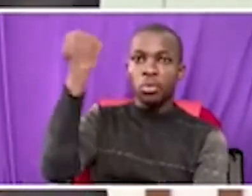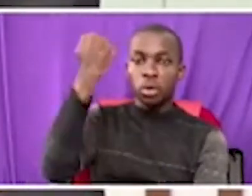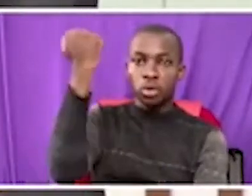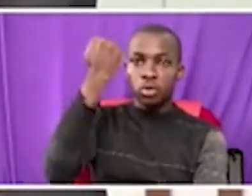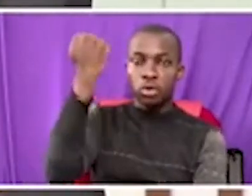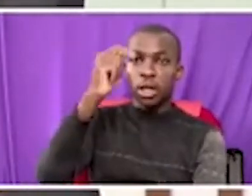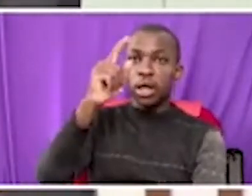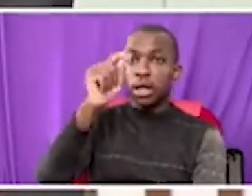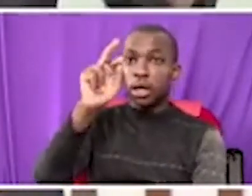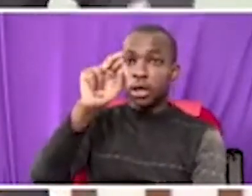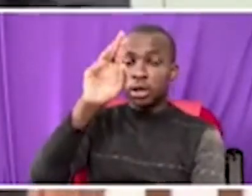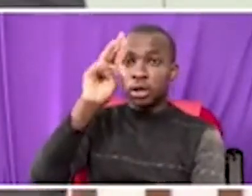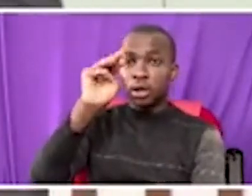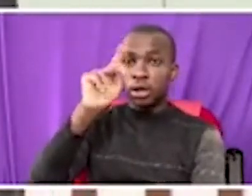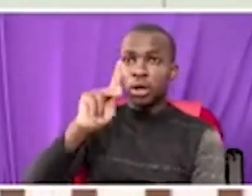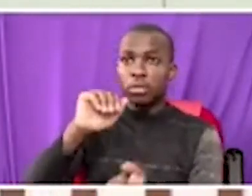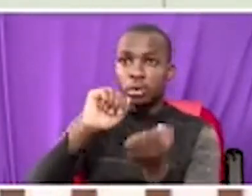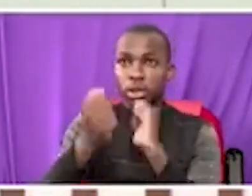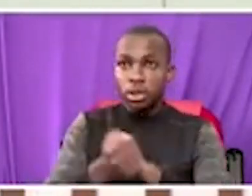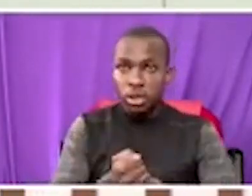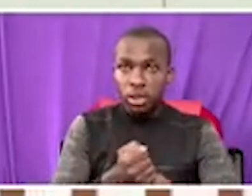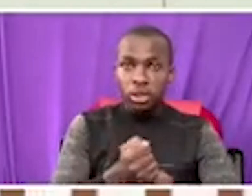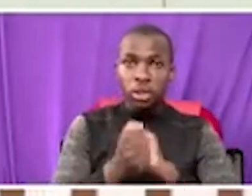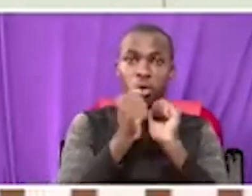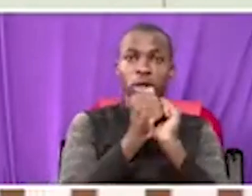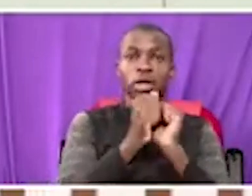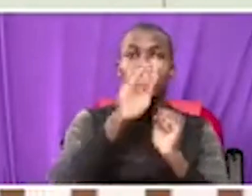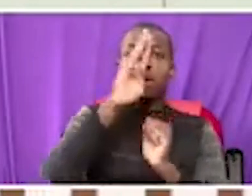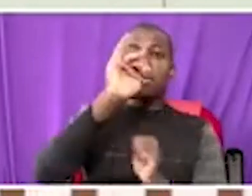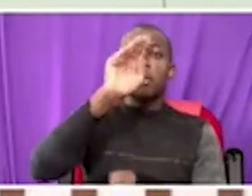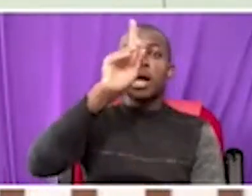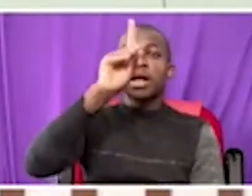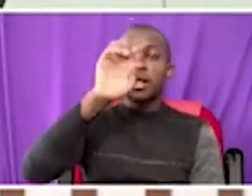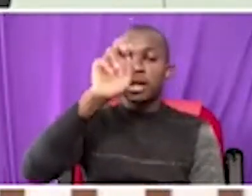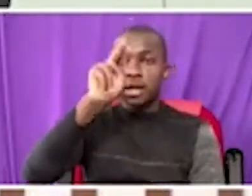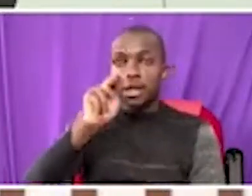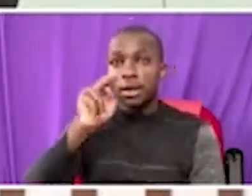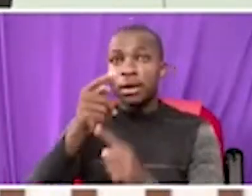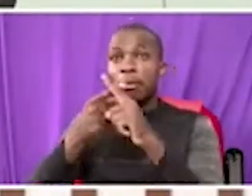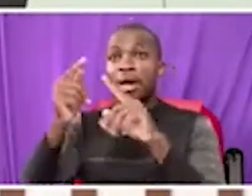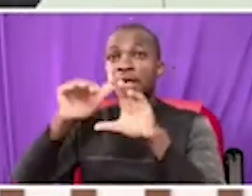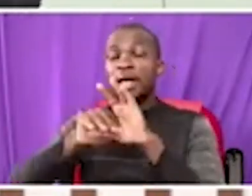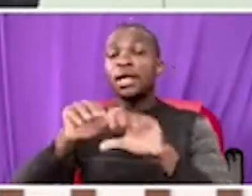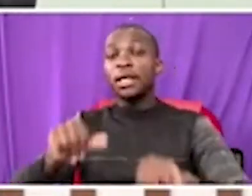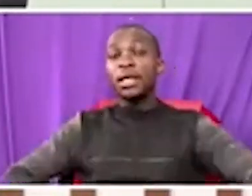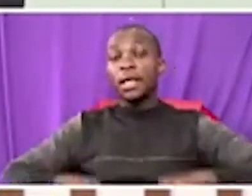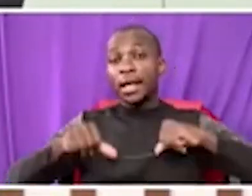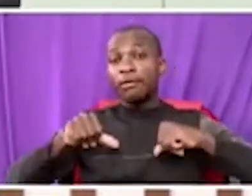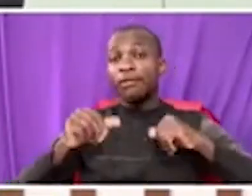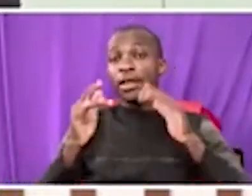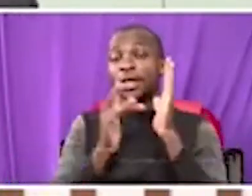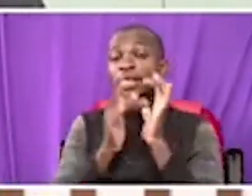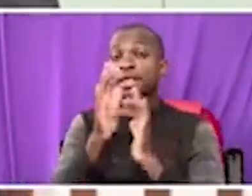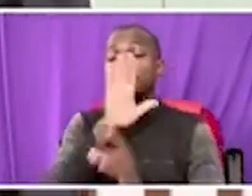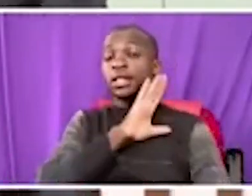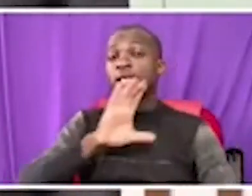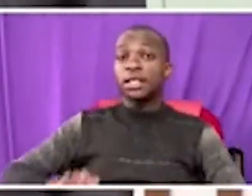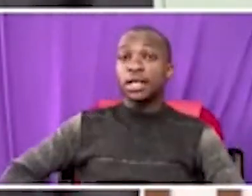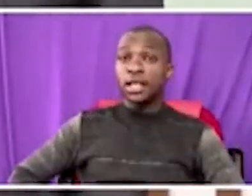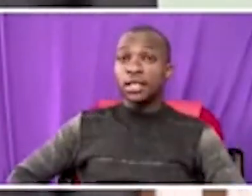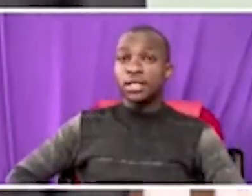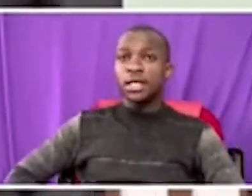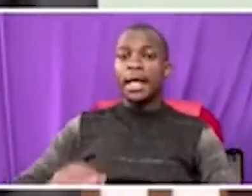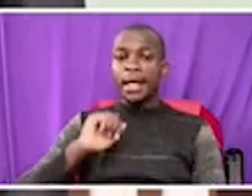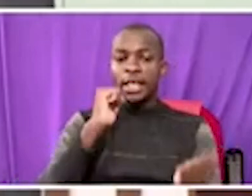Trump was replaced by Biden. But in life, Jesus Christ is